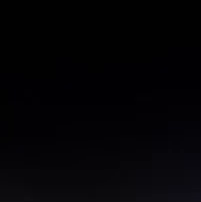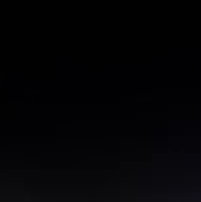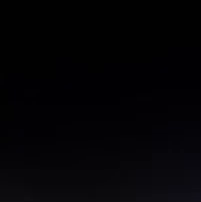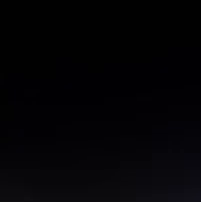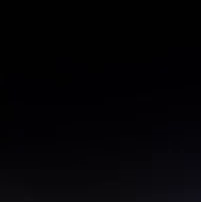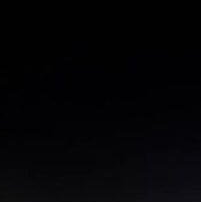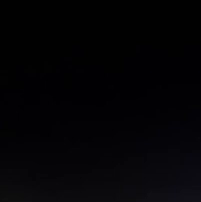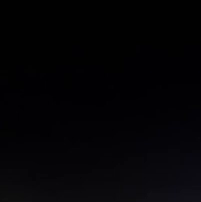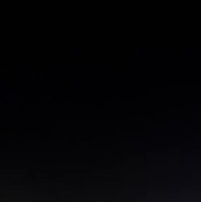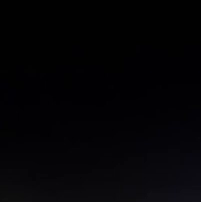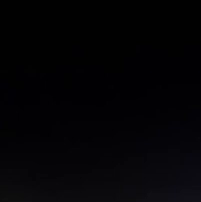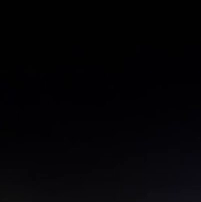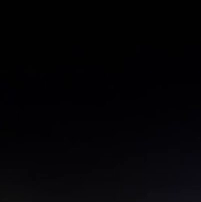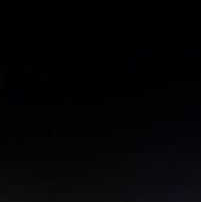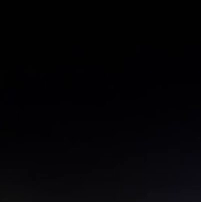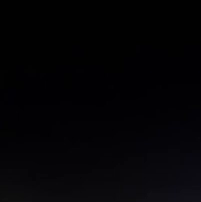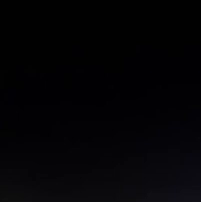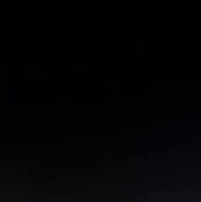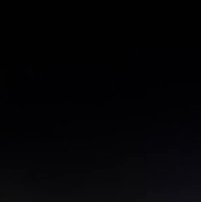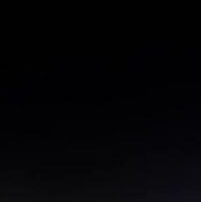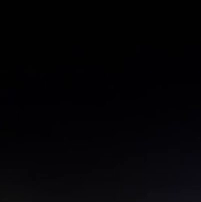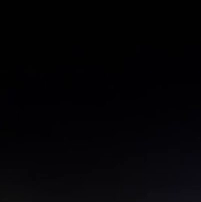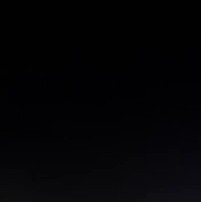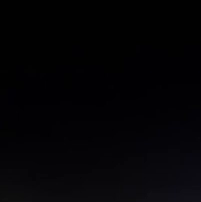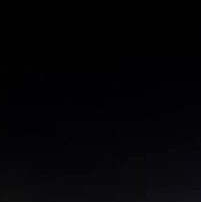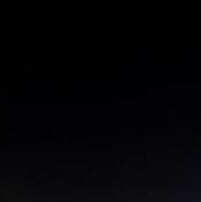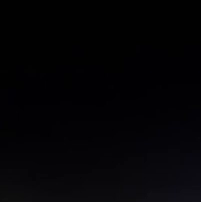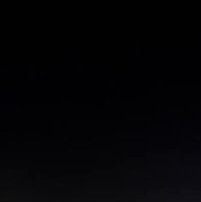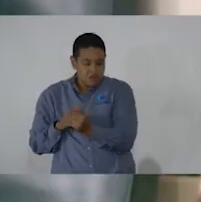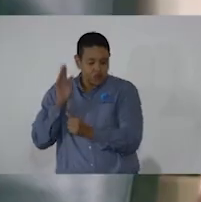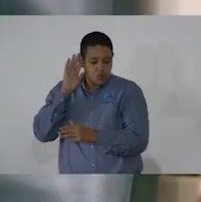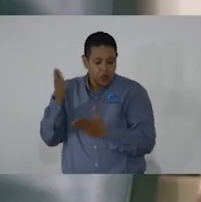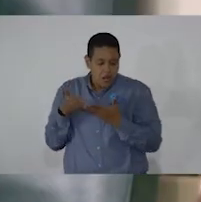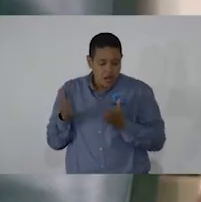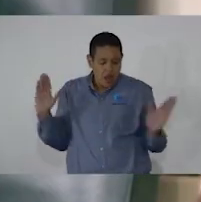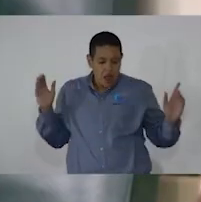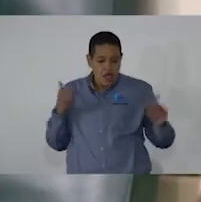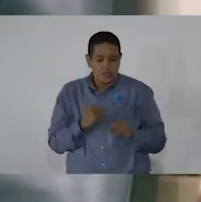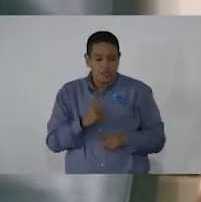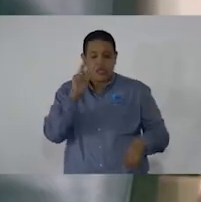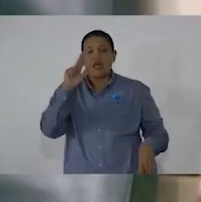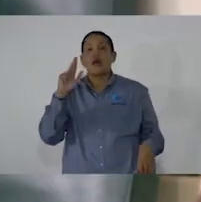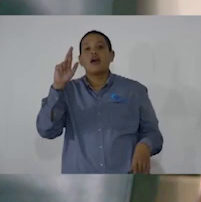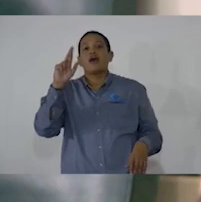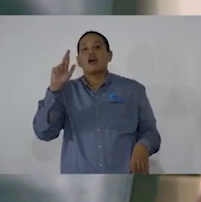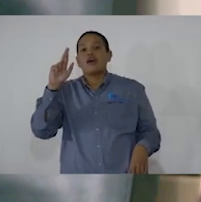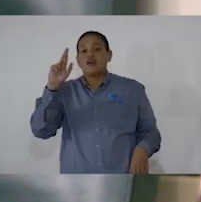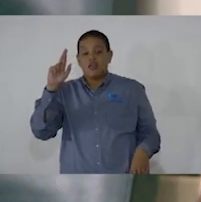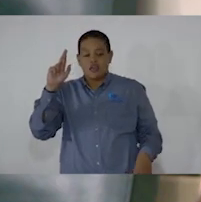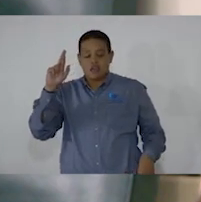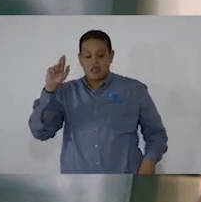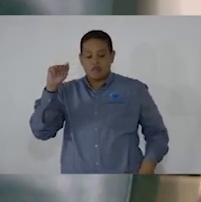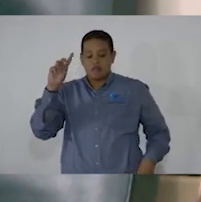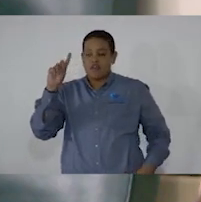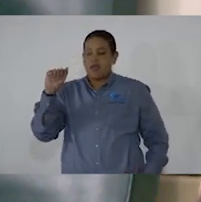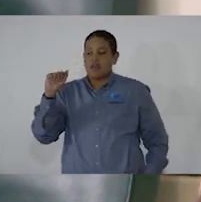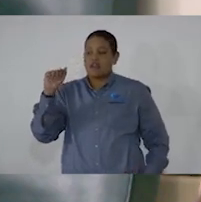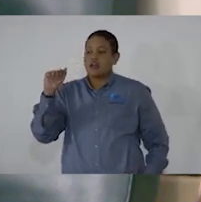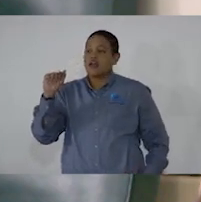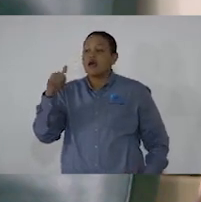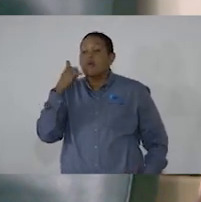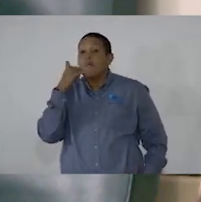has also been launched to shape support and programs. A rather mobile application,